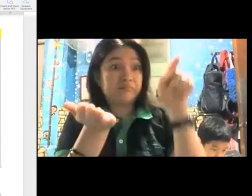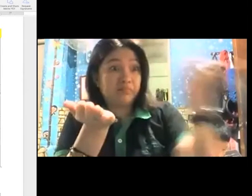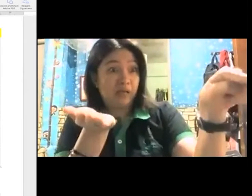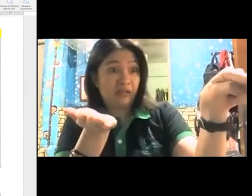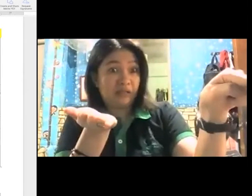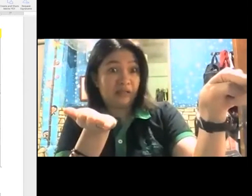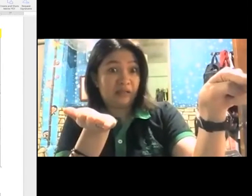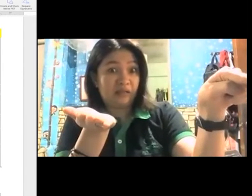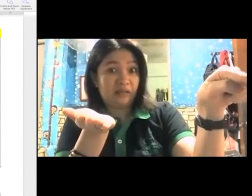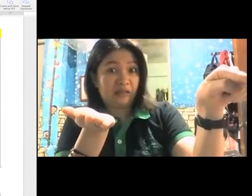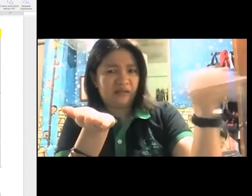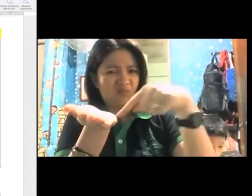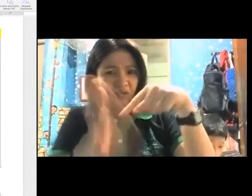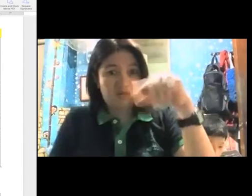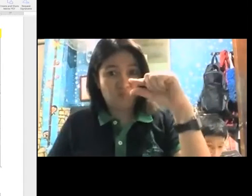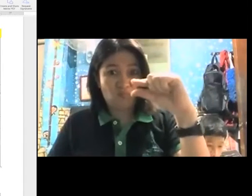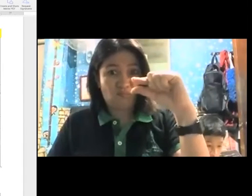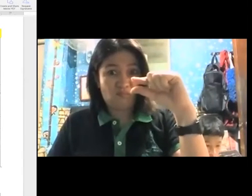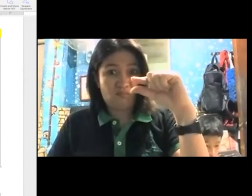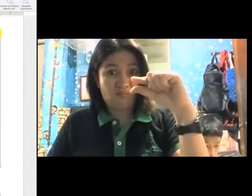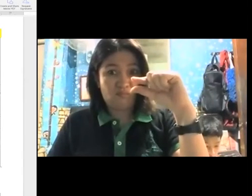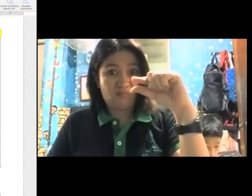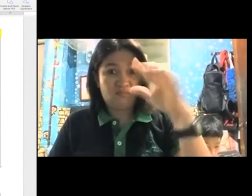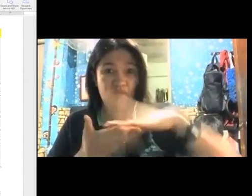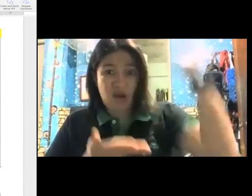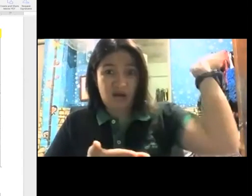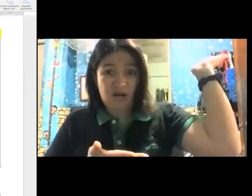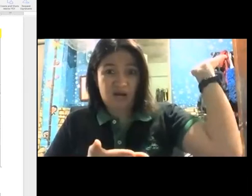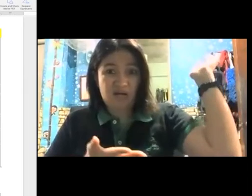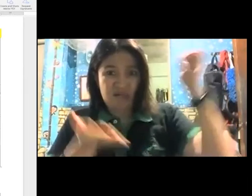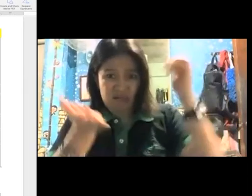Or book and then reference the book expensive.